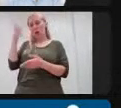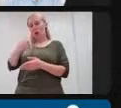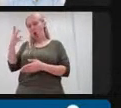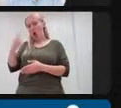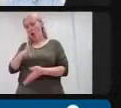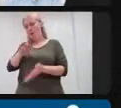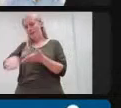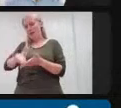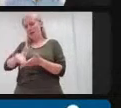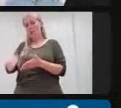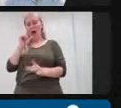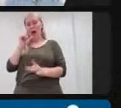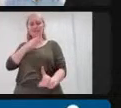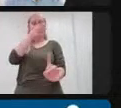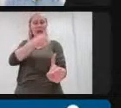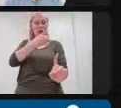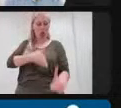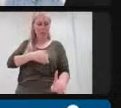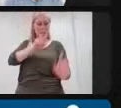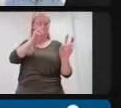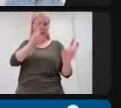not staying on the content itself.